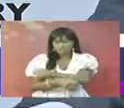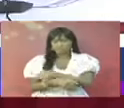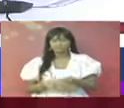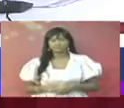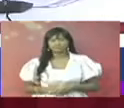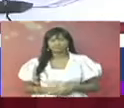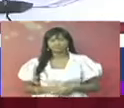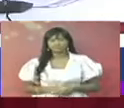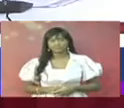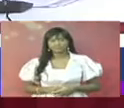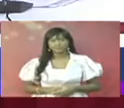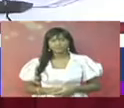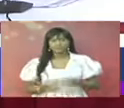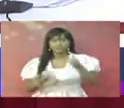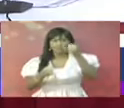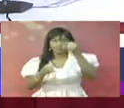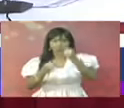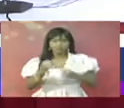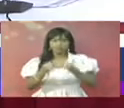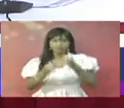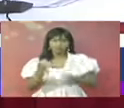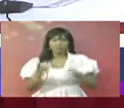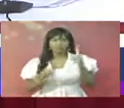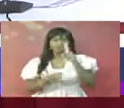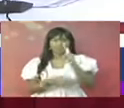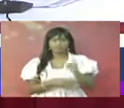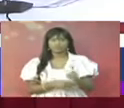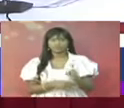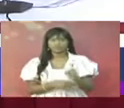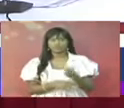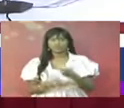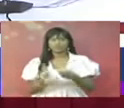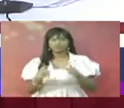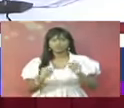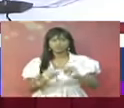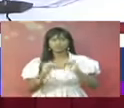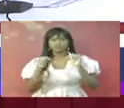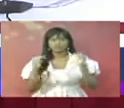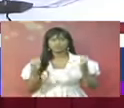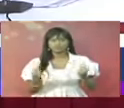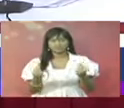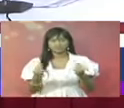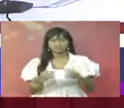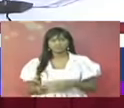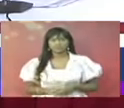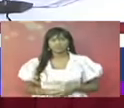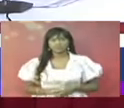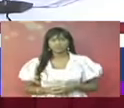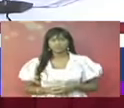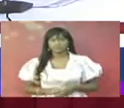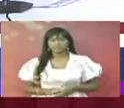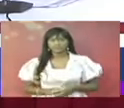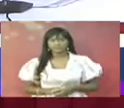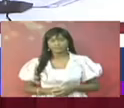CMO. Our final question comes from the Newsday. Mr.